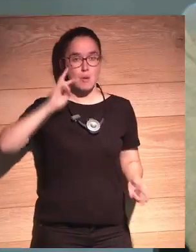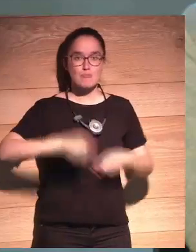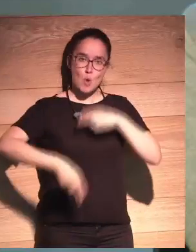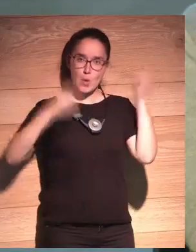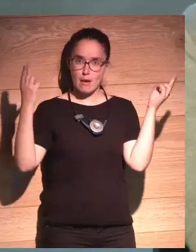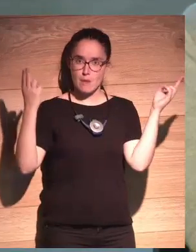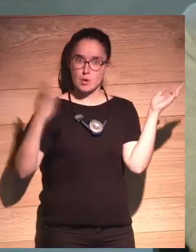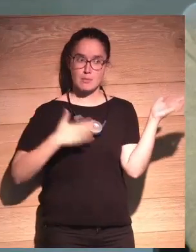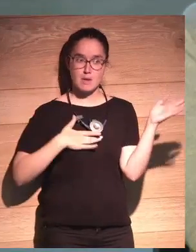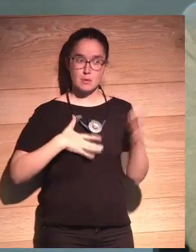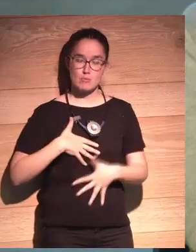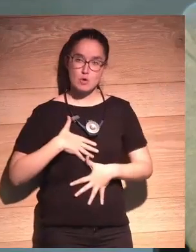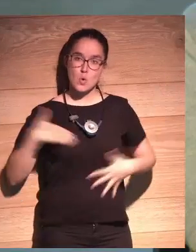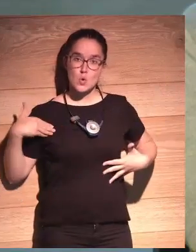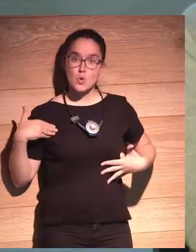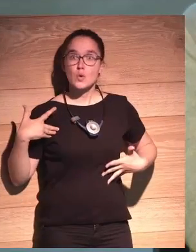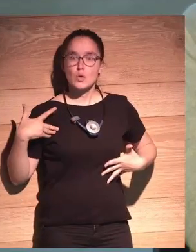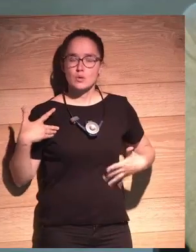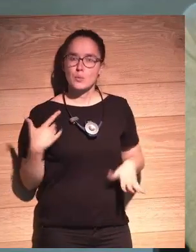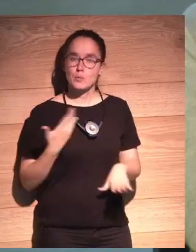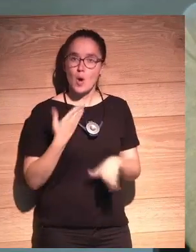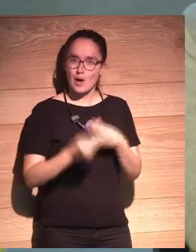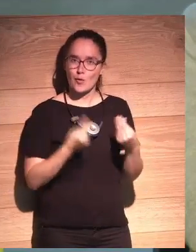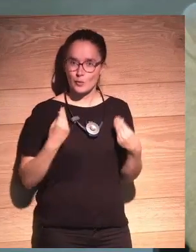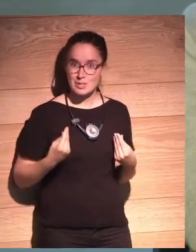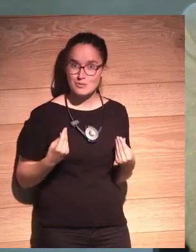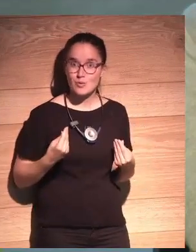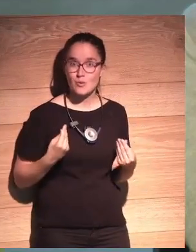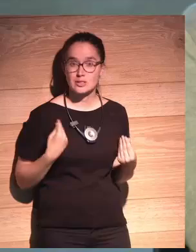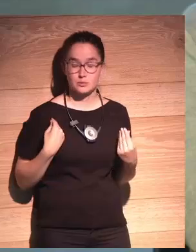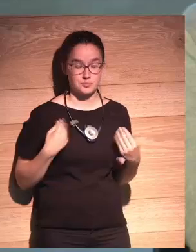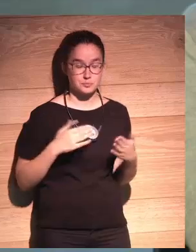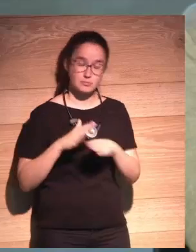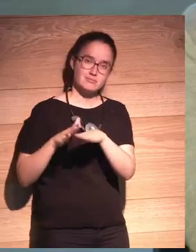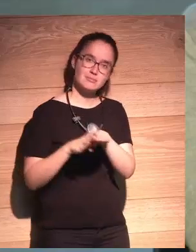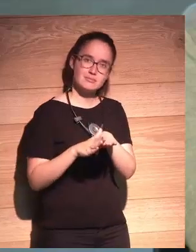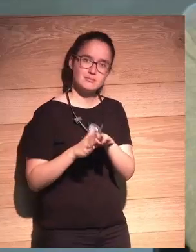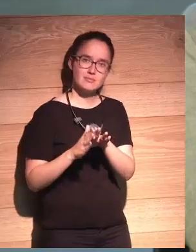have experiences that are public, but for me are really emotional when I am there.